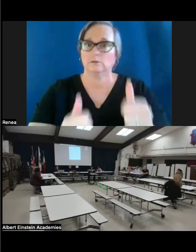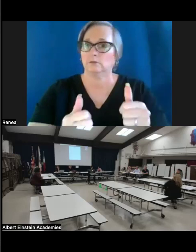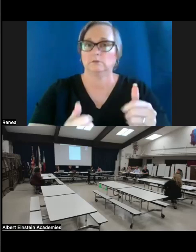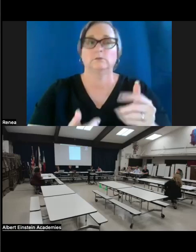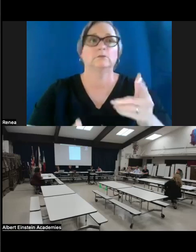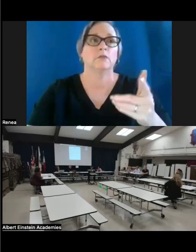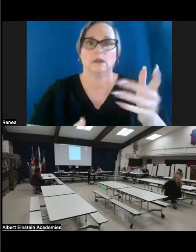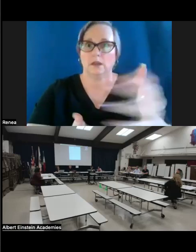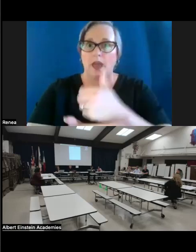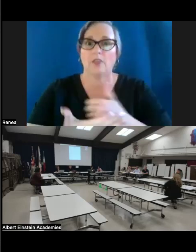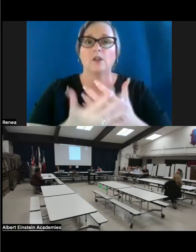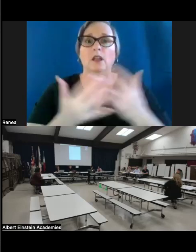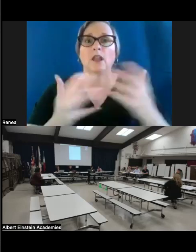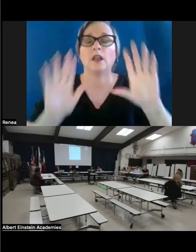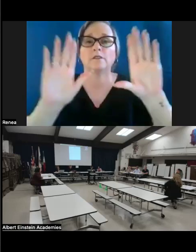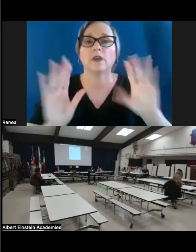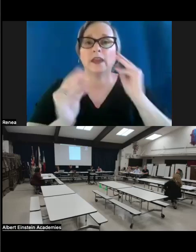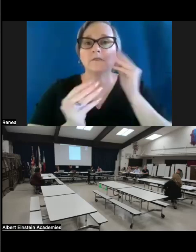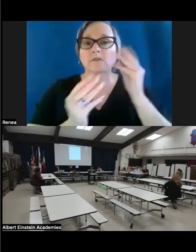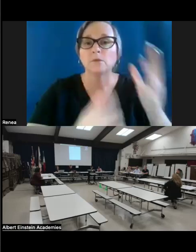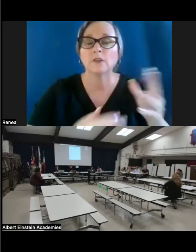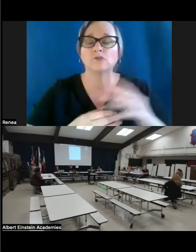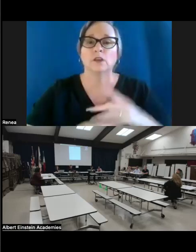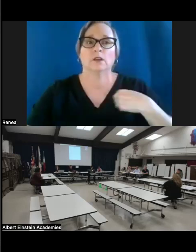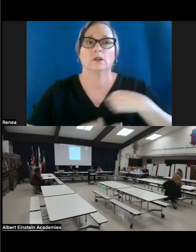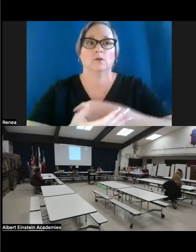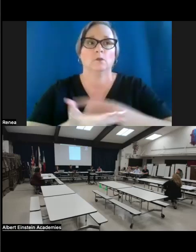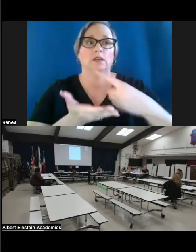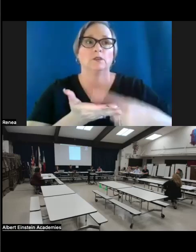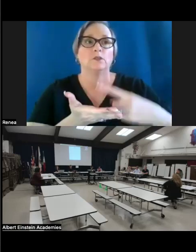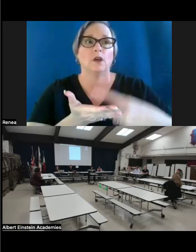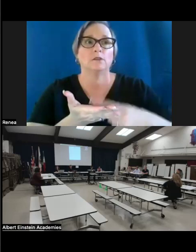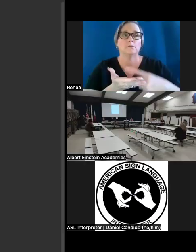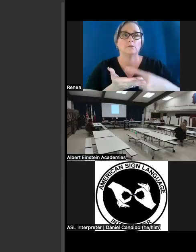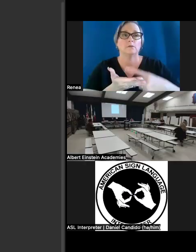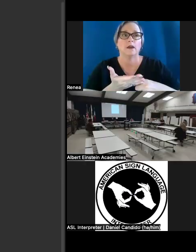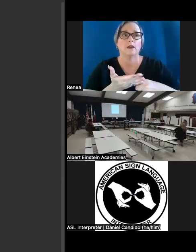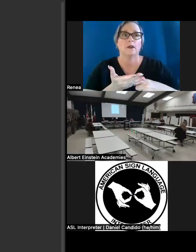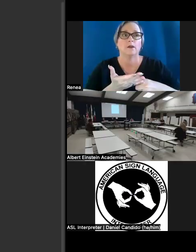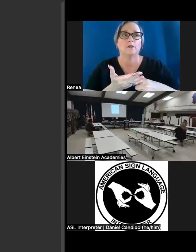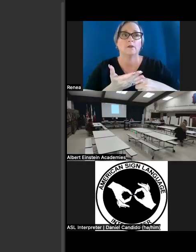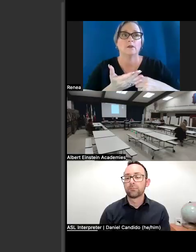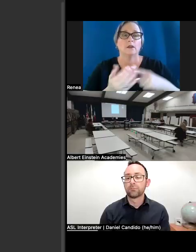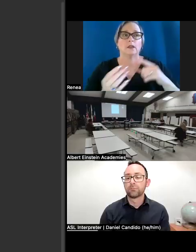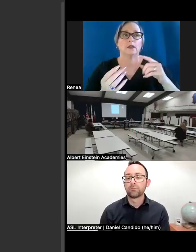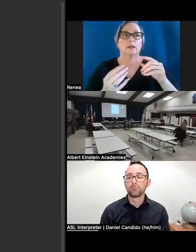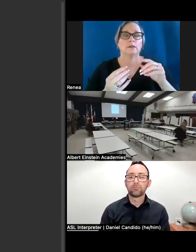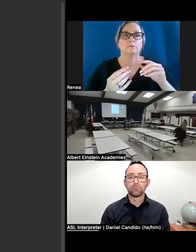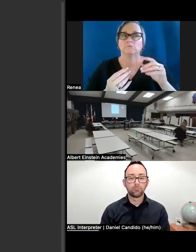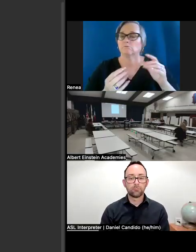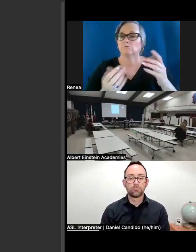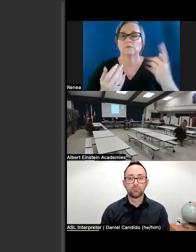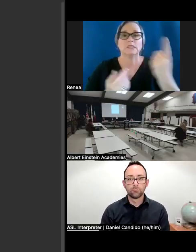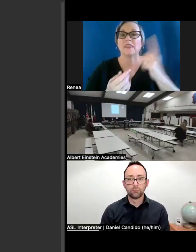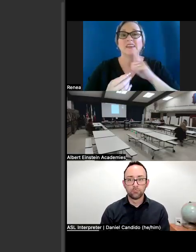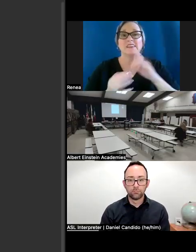share. We talked about how engagement is one of the key things to getting kids here to school. So we did a whole morning meeting with the parents